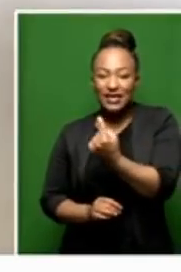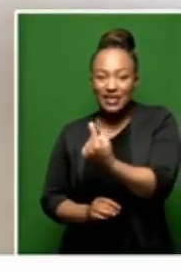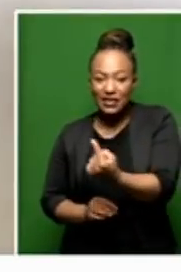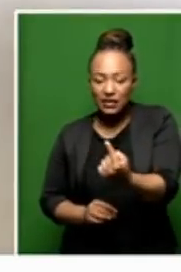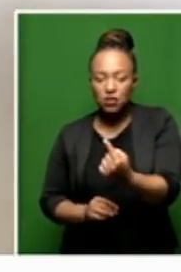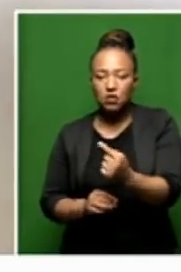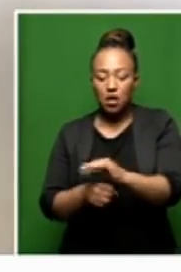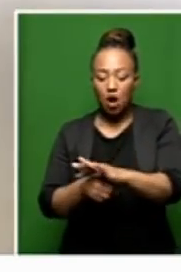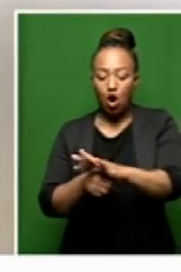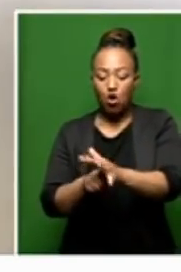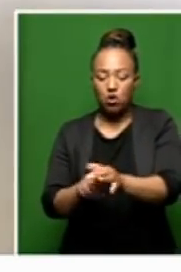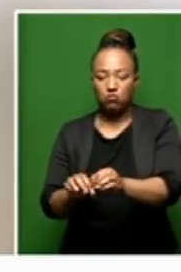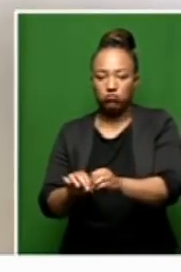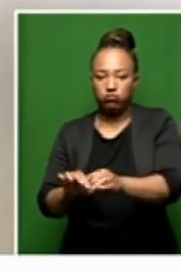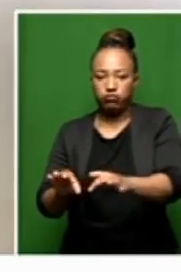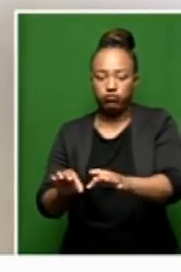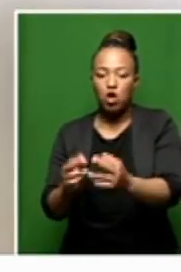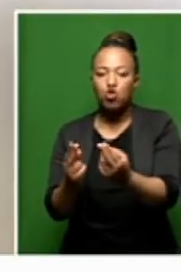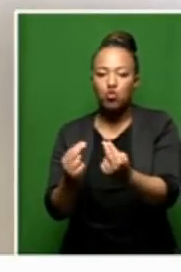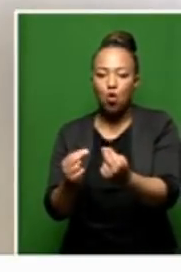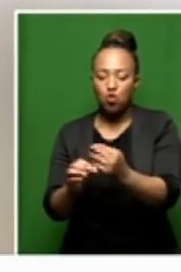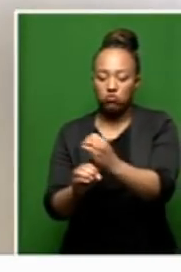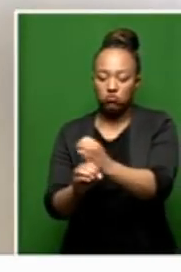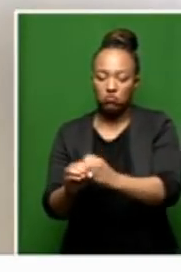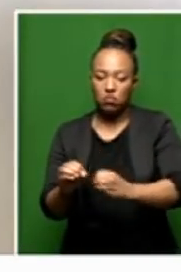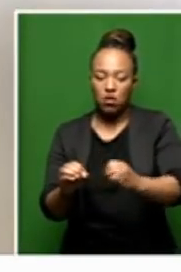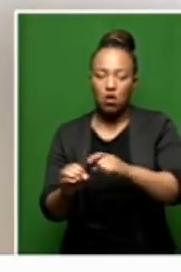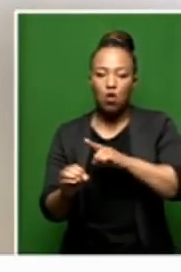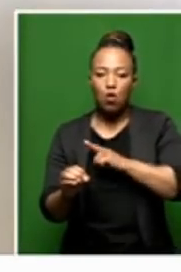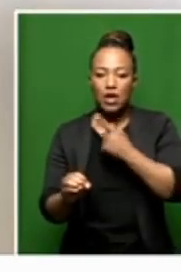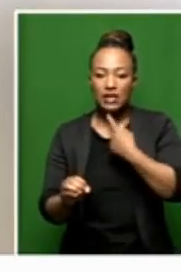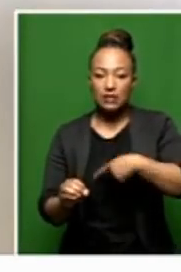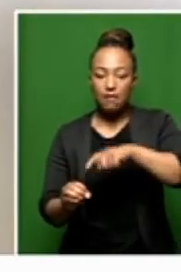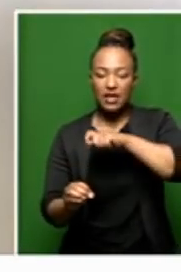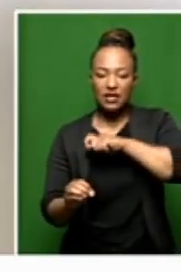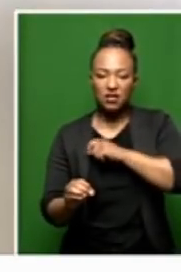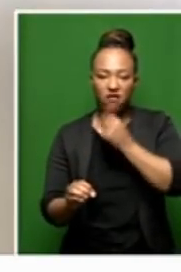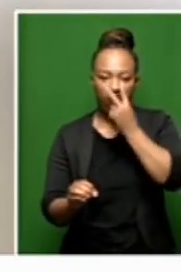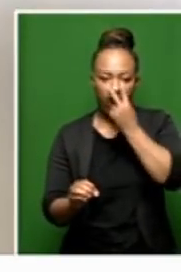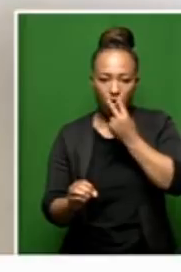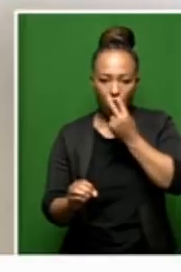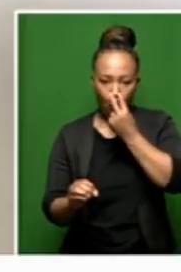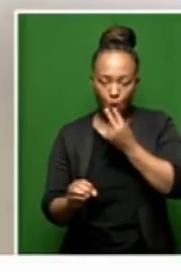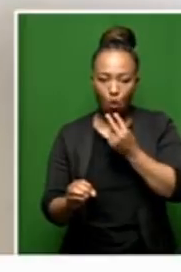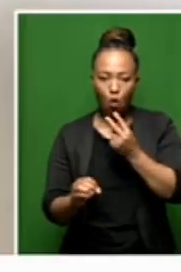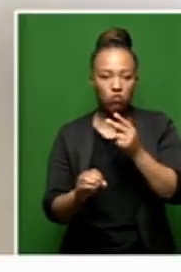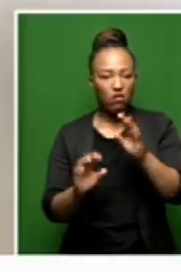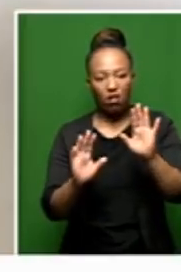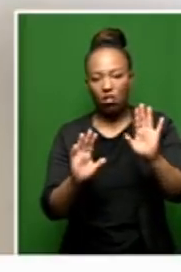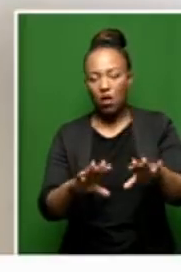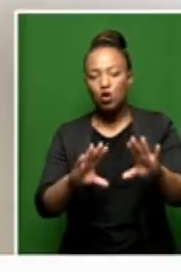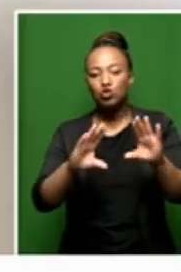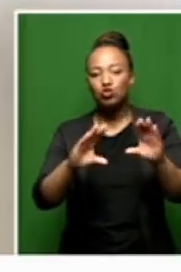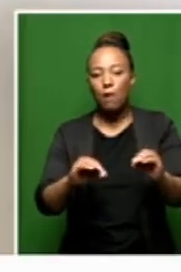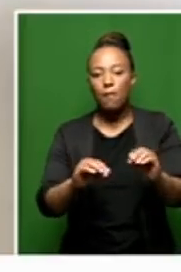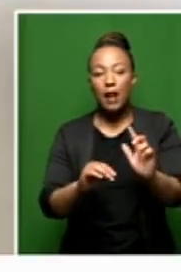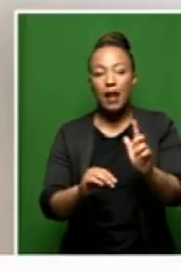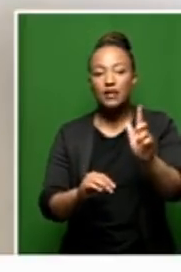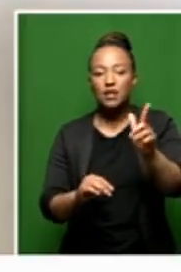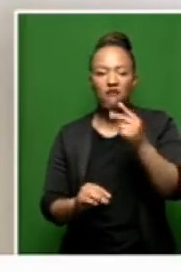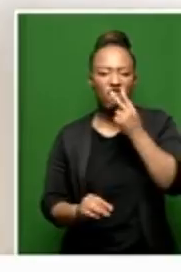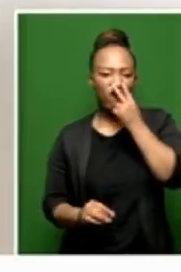be taken seriously. Even after Spanish flu left and the influenza virus started living with us, influenza flu